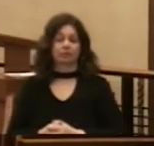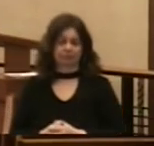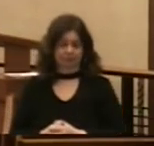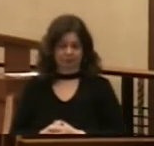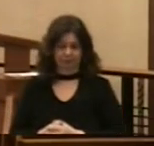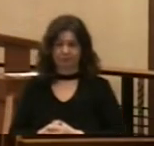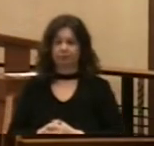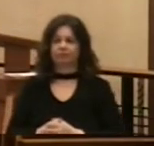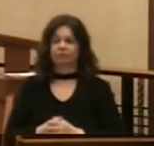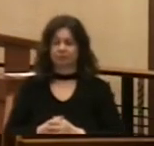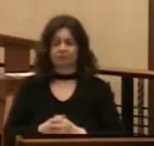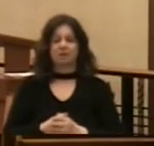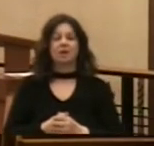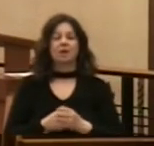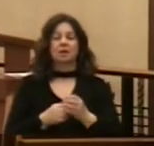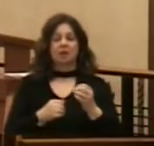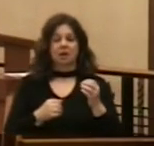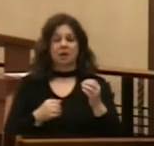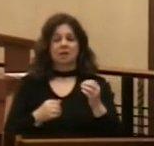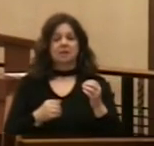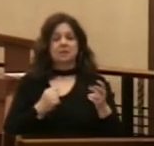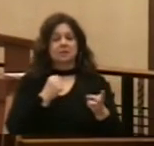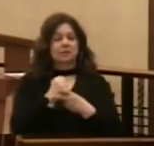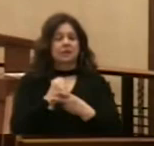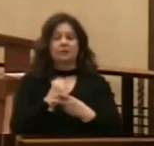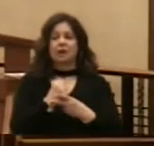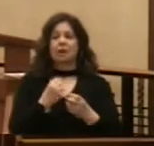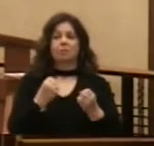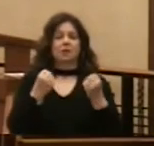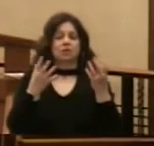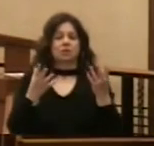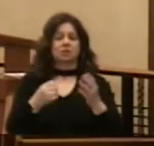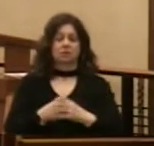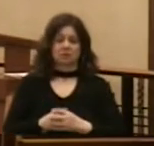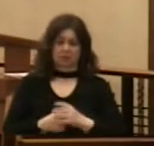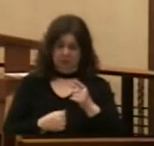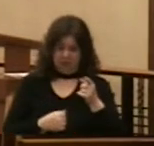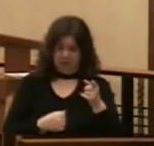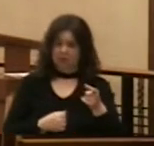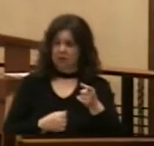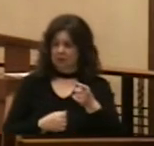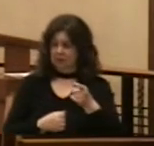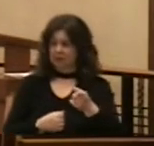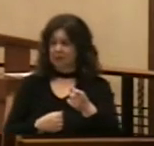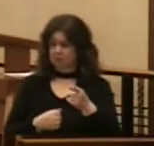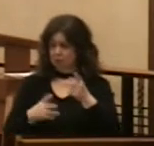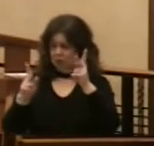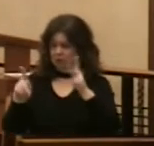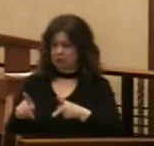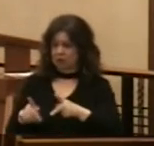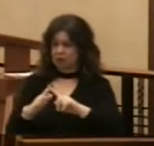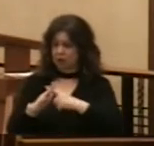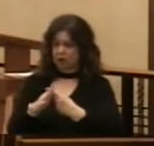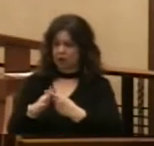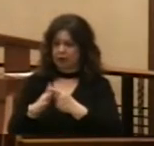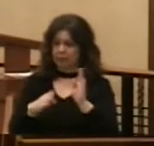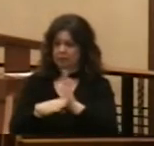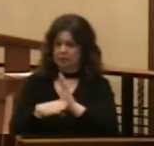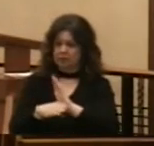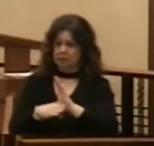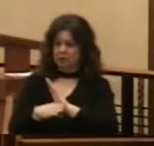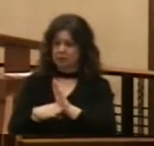entire lifetime. And what was it worth to him? Did he start a business that would gainfully employ lots of